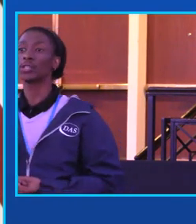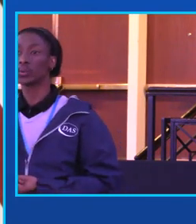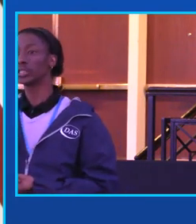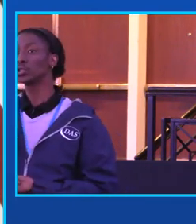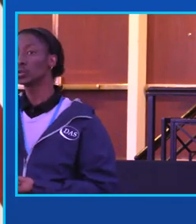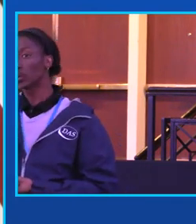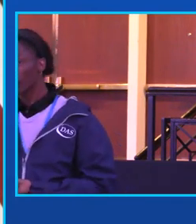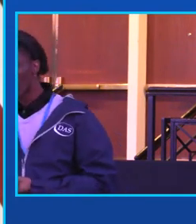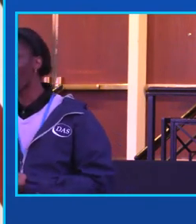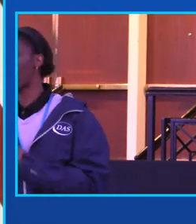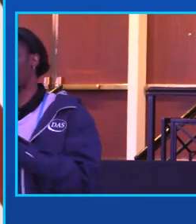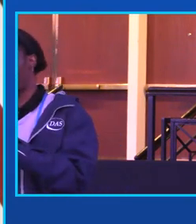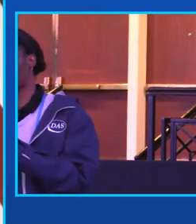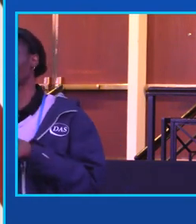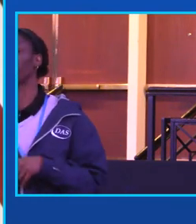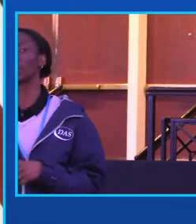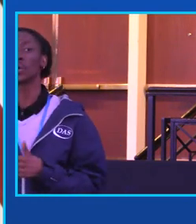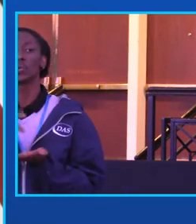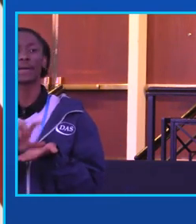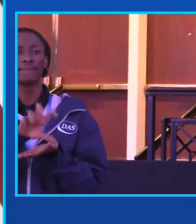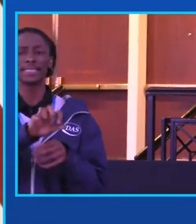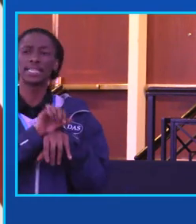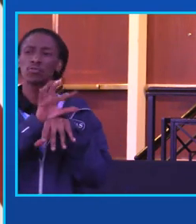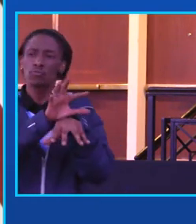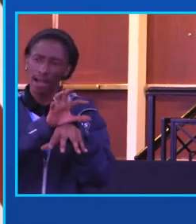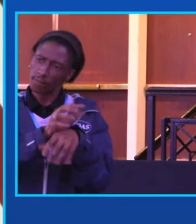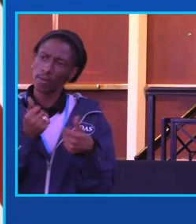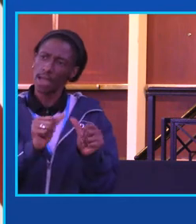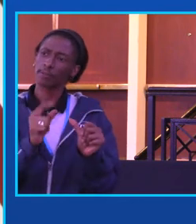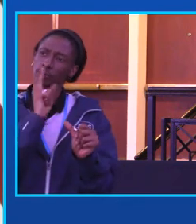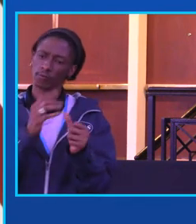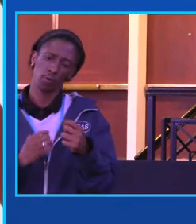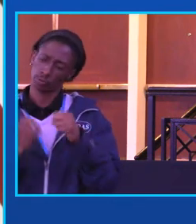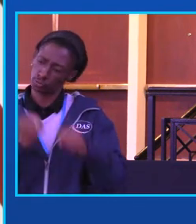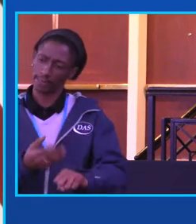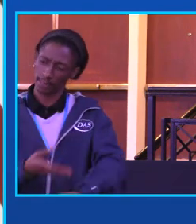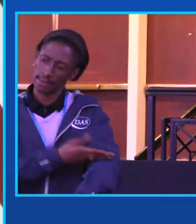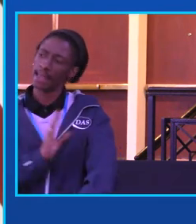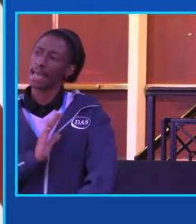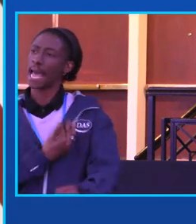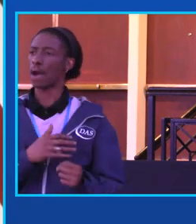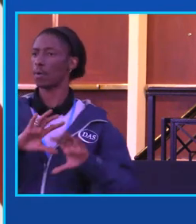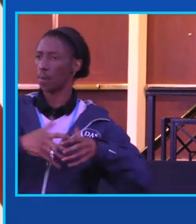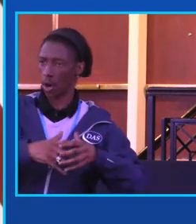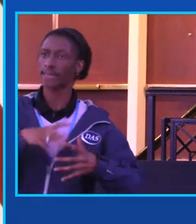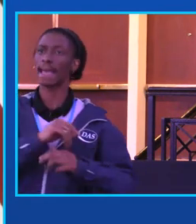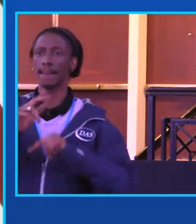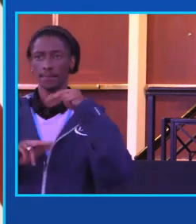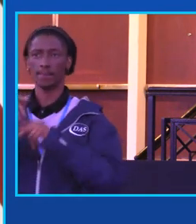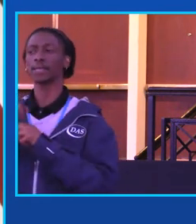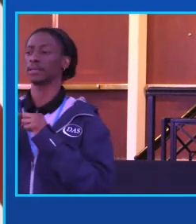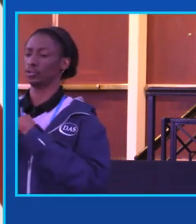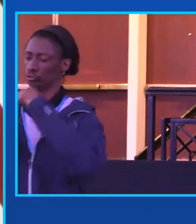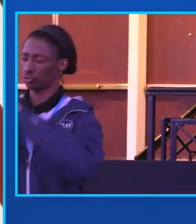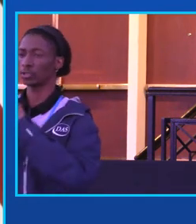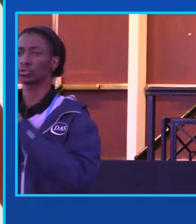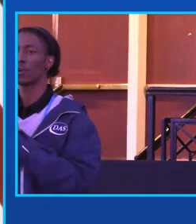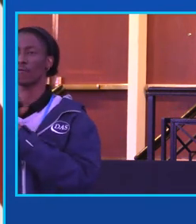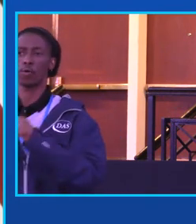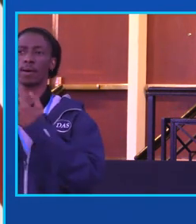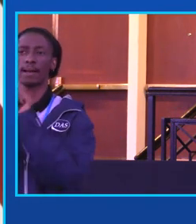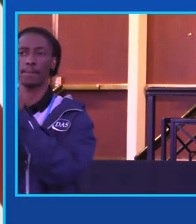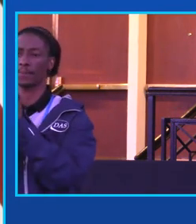and beyond. We're investing in the grassroots efforts to strengthen our party and build infrastructure to compete up and down the